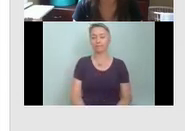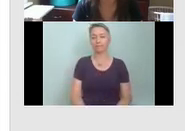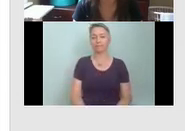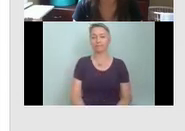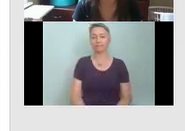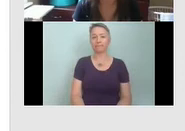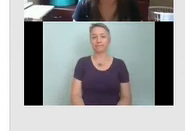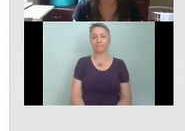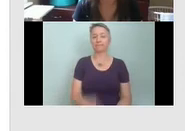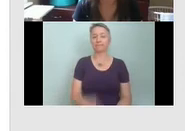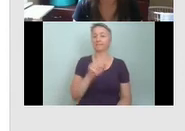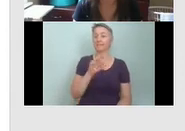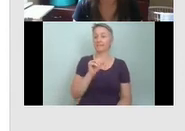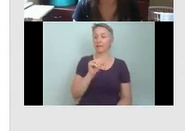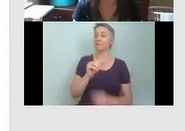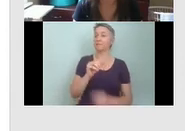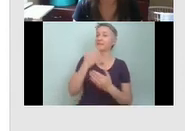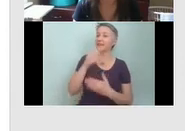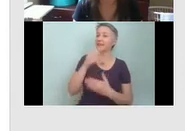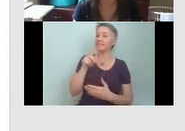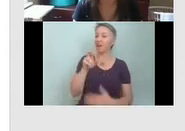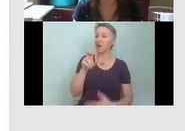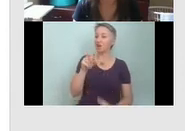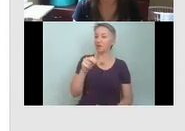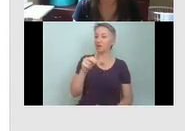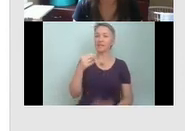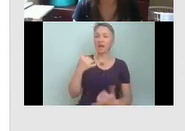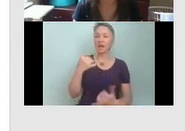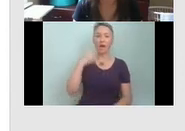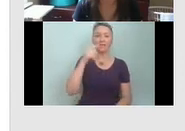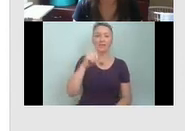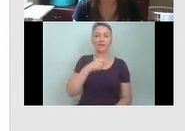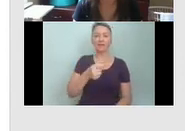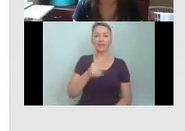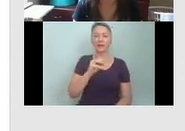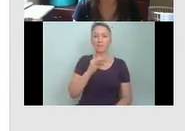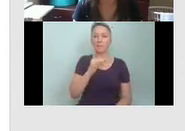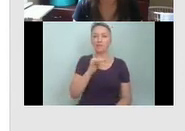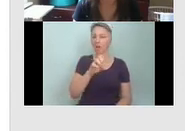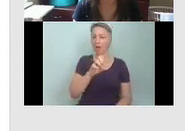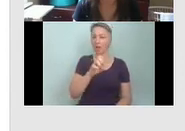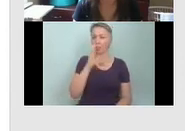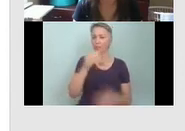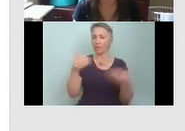Thanks, Karen. I think Michelle Hill is going to introduce Kim.